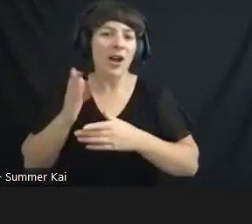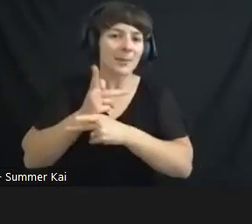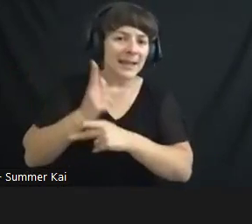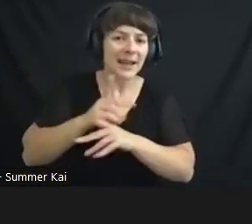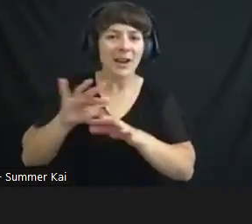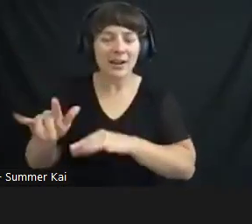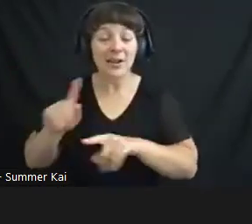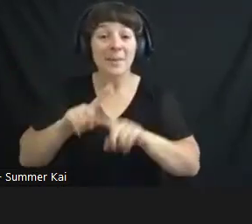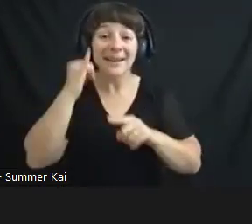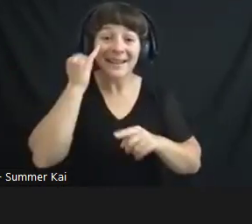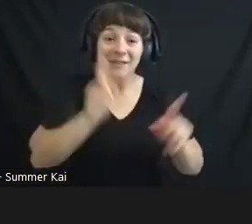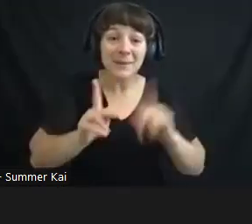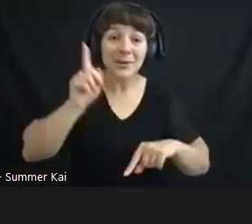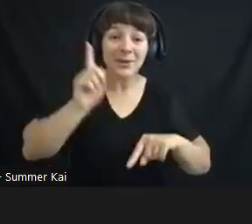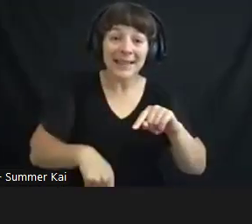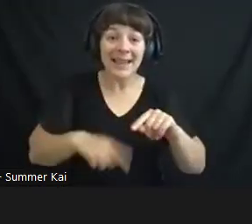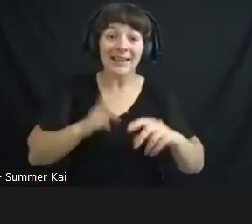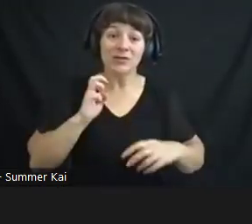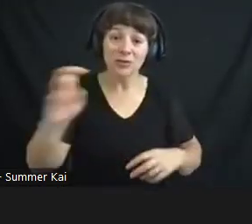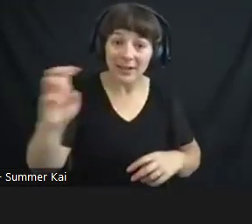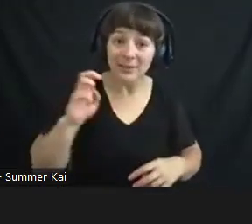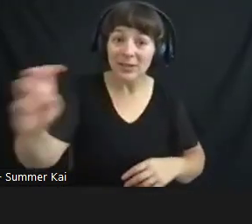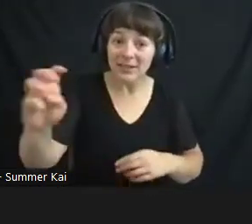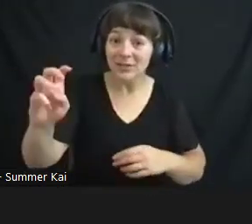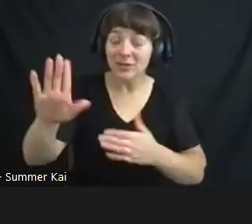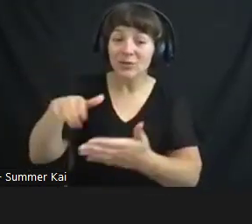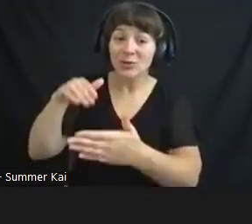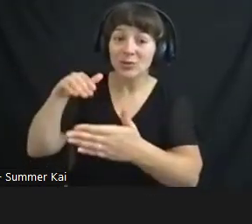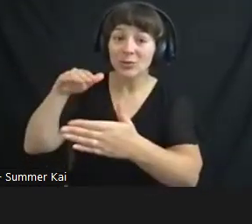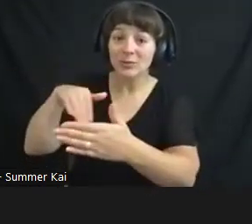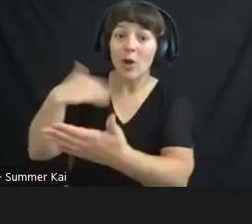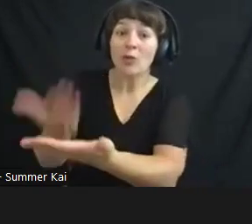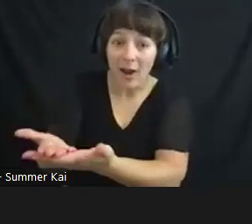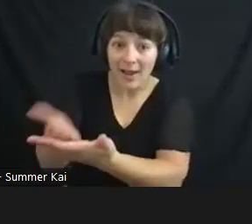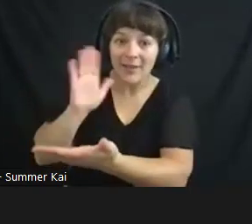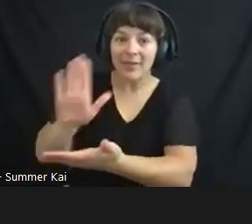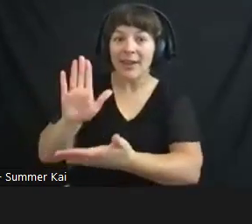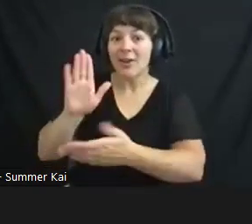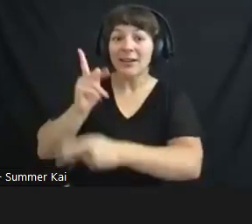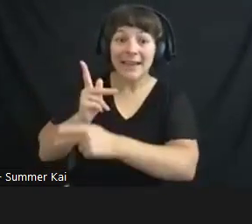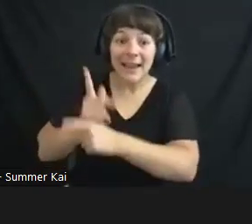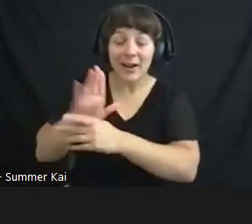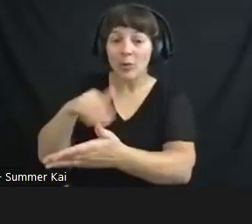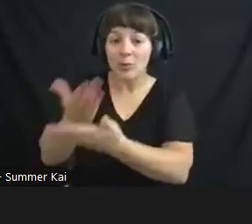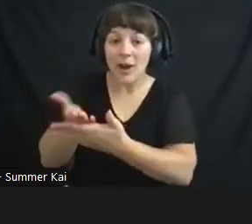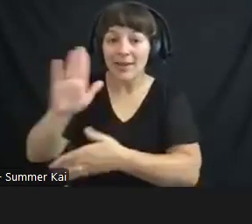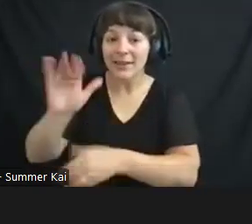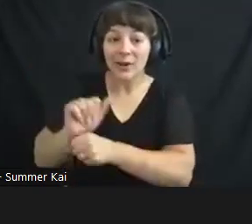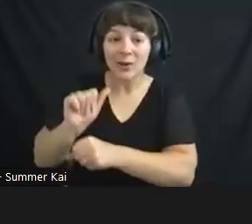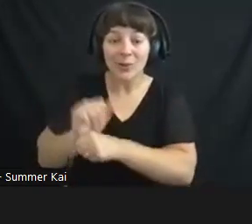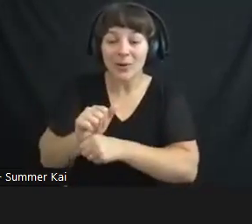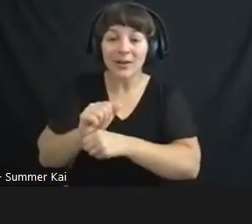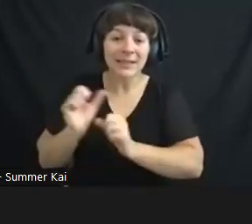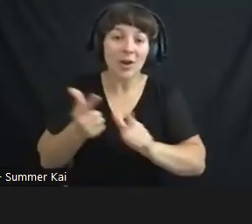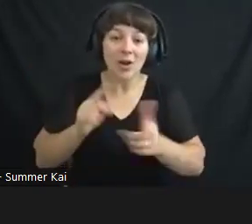go, there's no point in having it accessible. So Michelle is terming off as the chair of